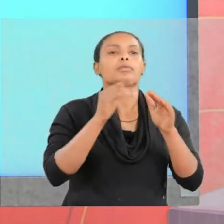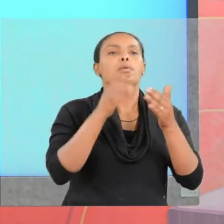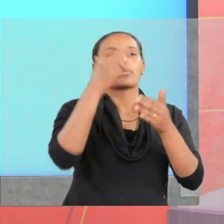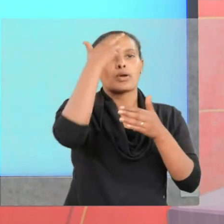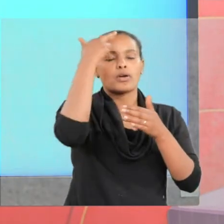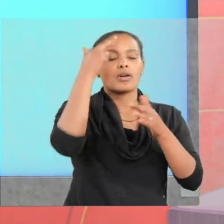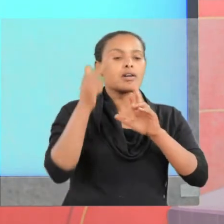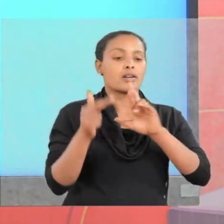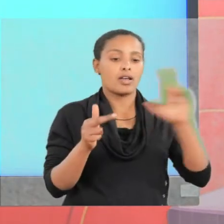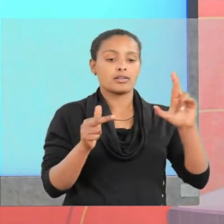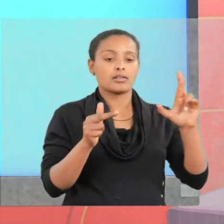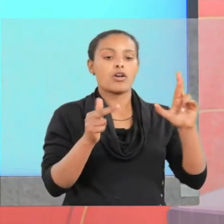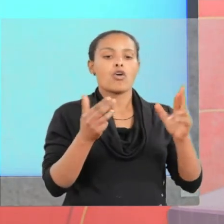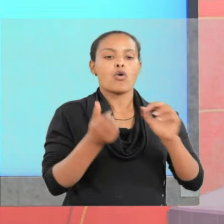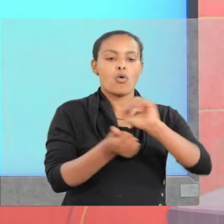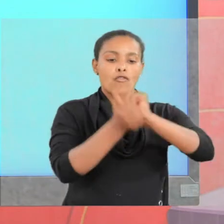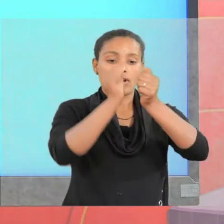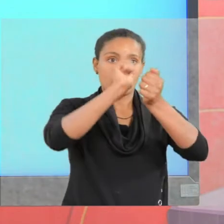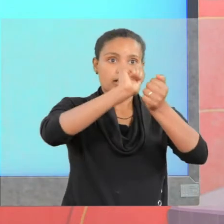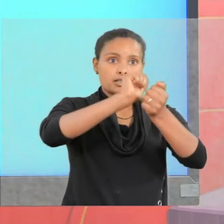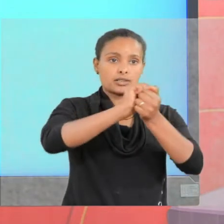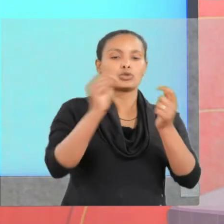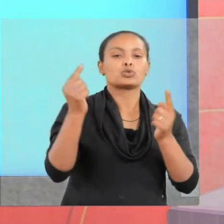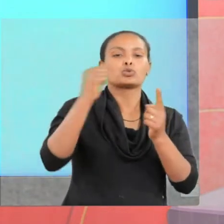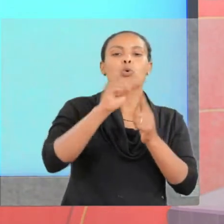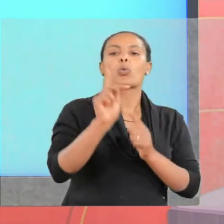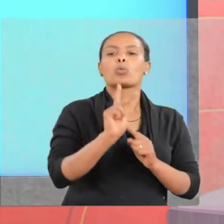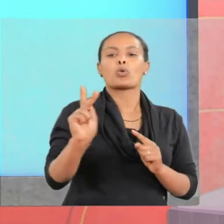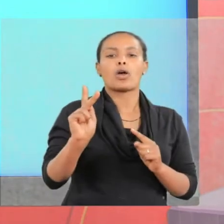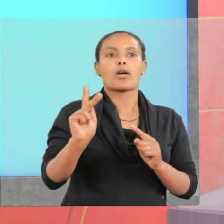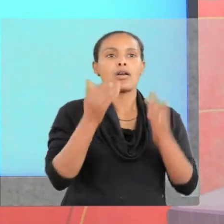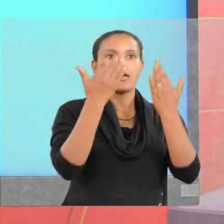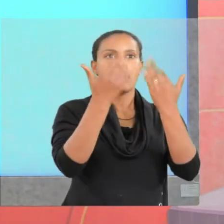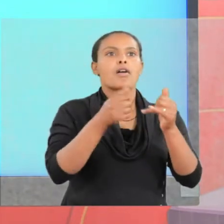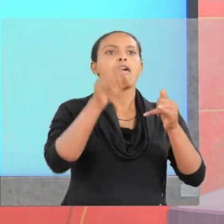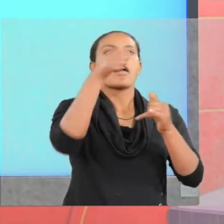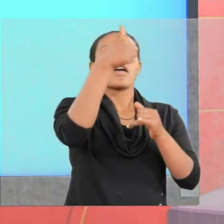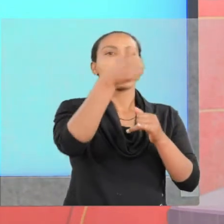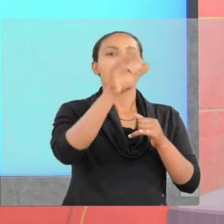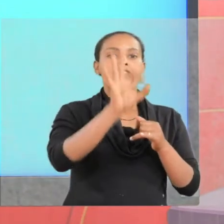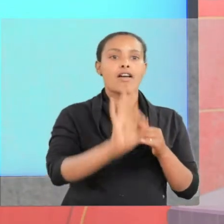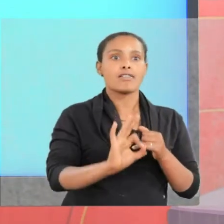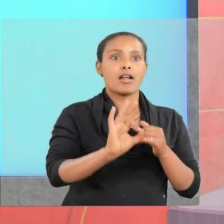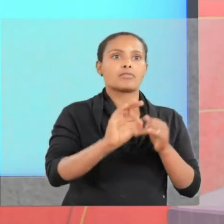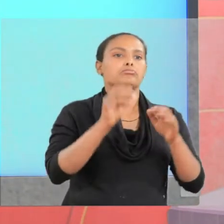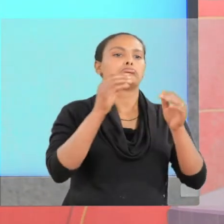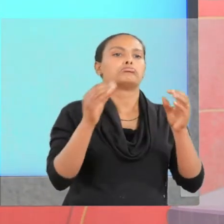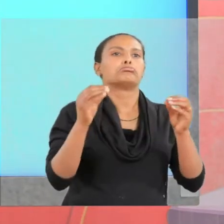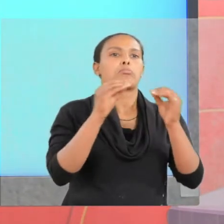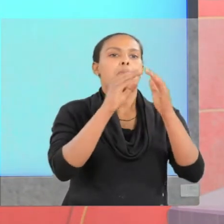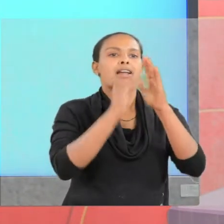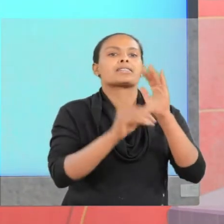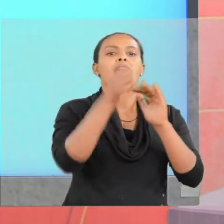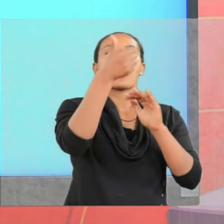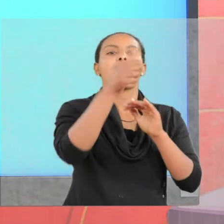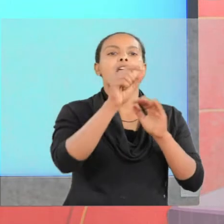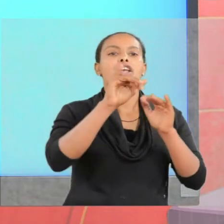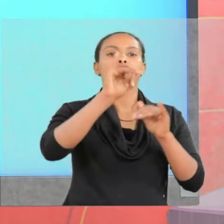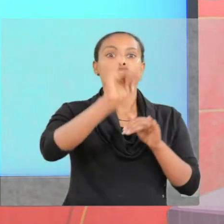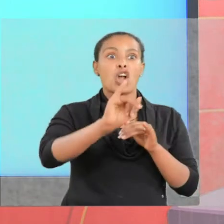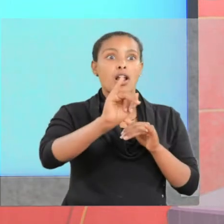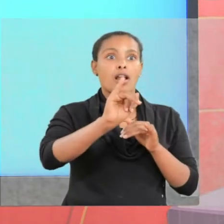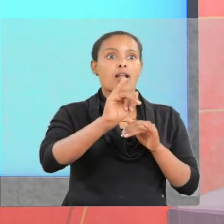because reactants are converted into products. Now, A final minus A initial is negative,